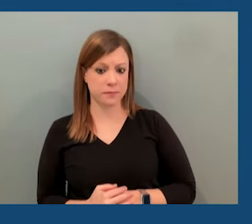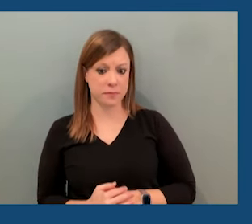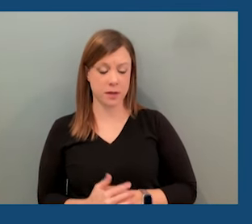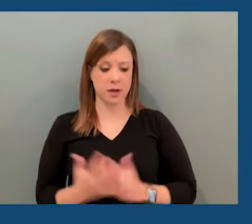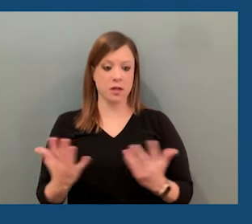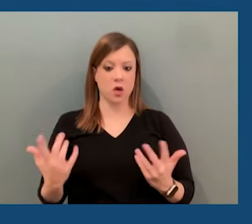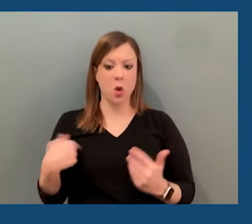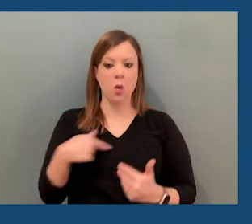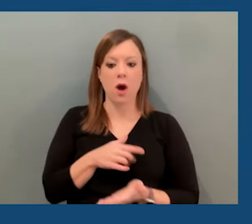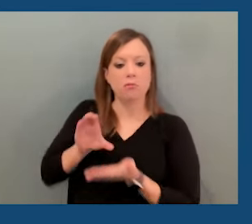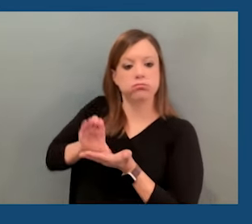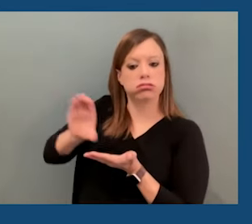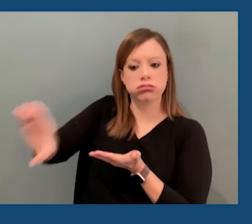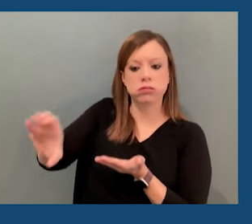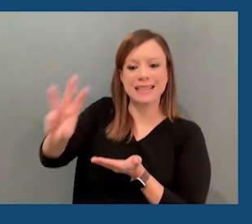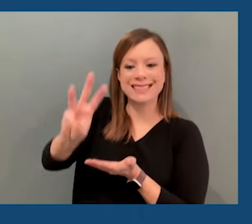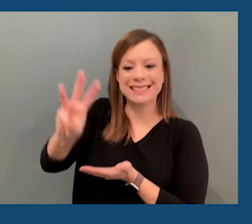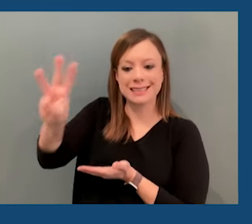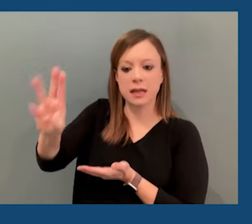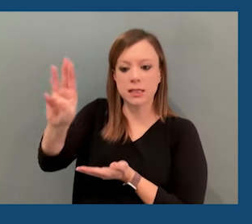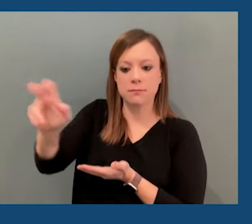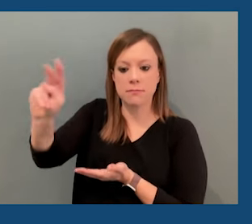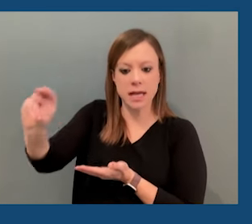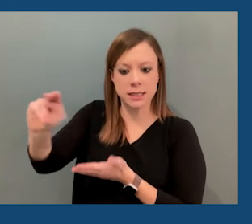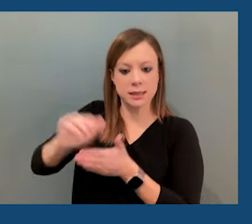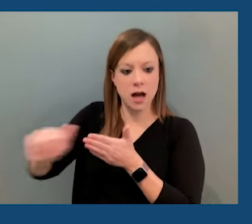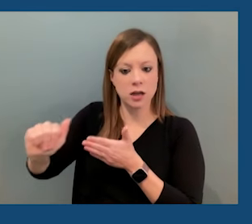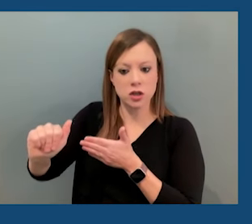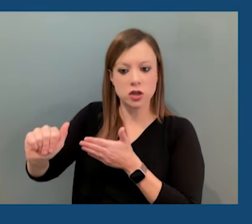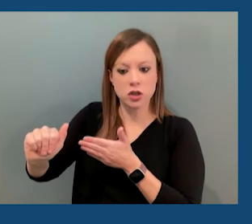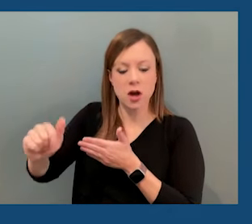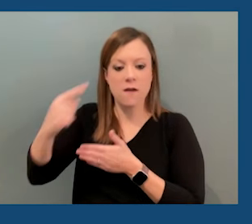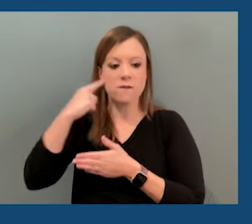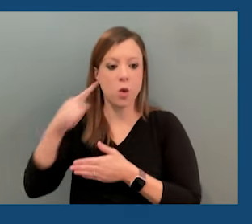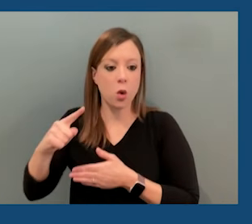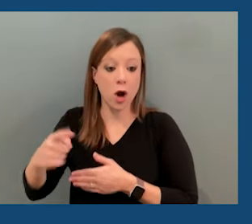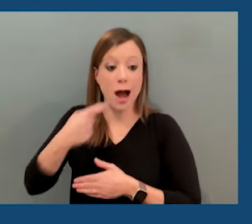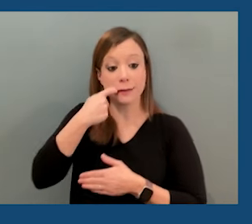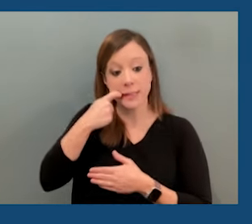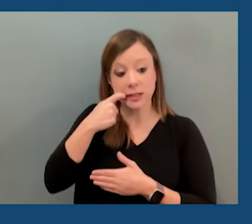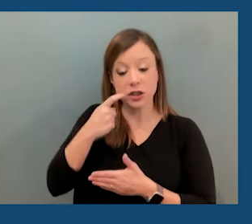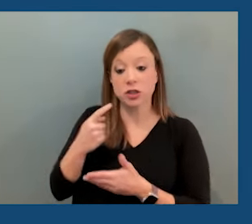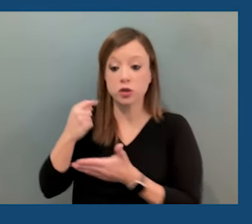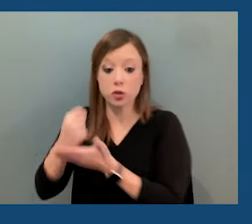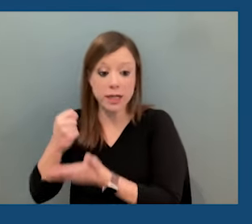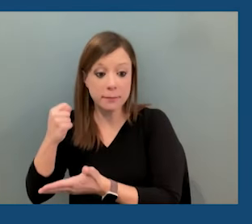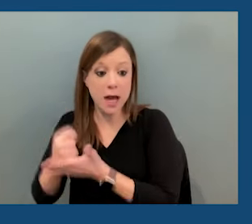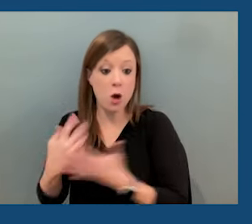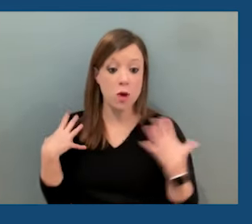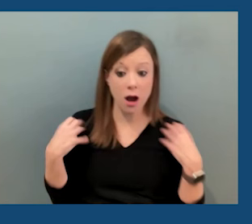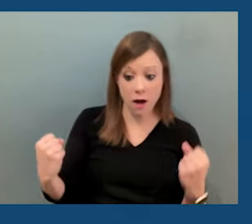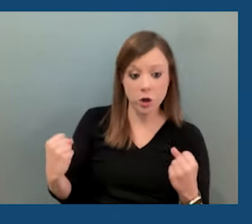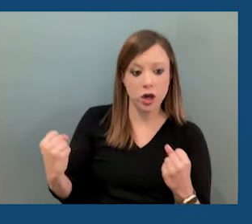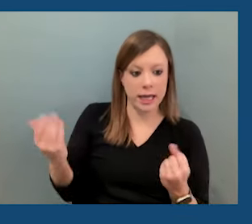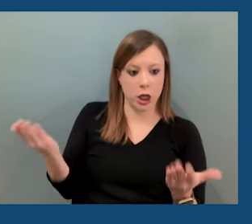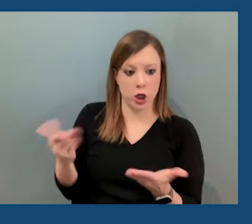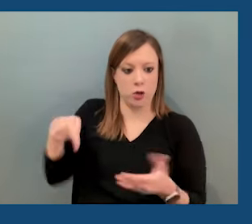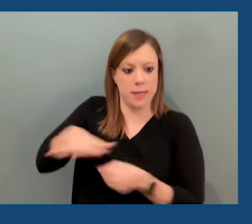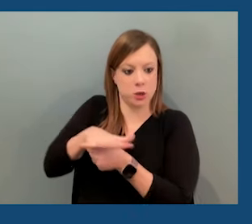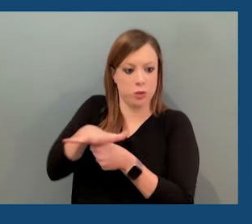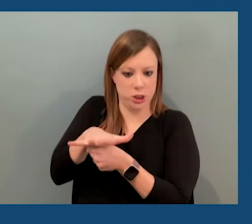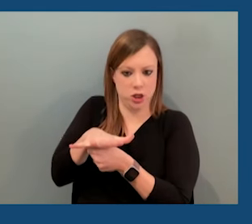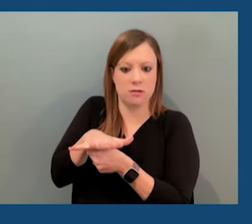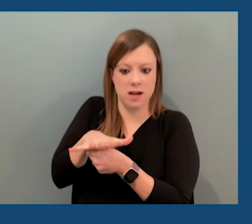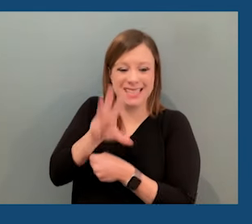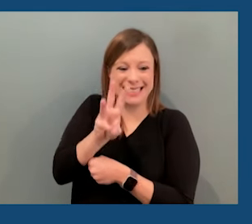allocating $66 million for addiction treatment, recovery, prevention, harm reduction programs right here in this region, $66 million.